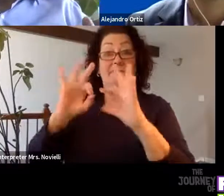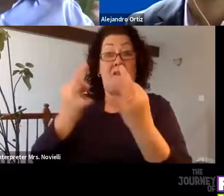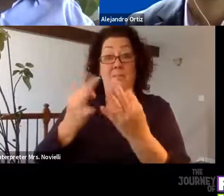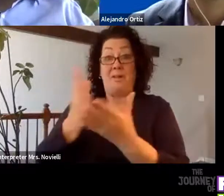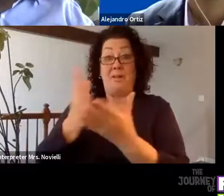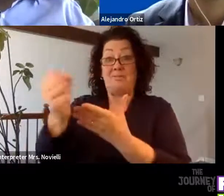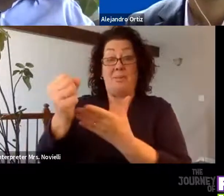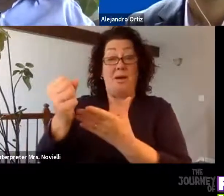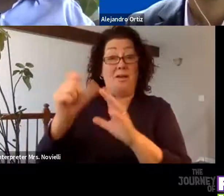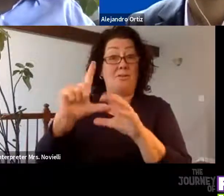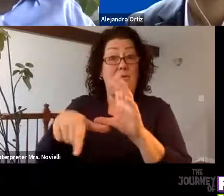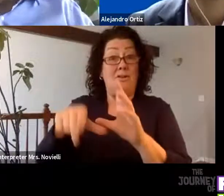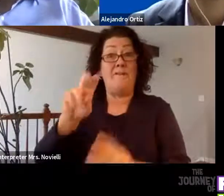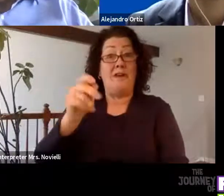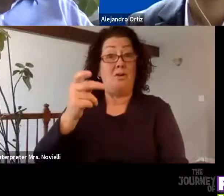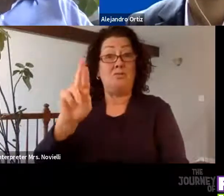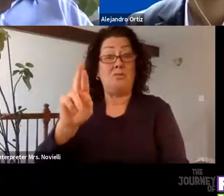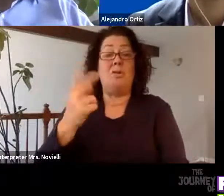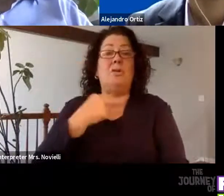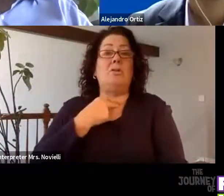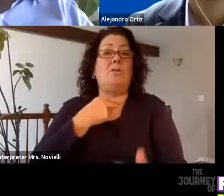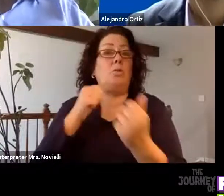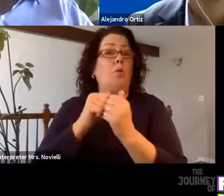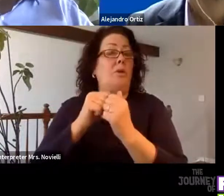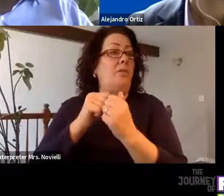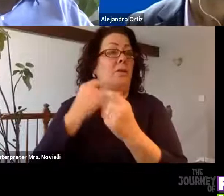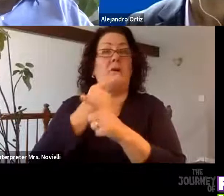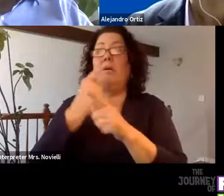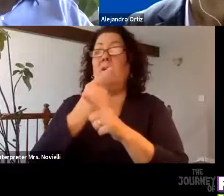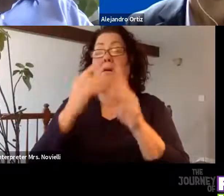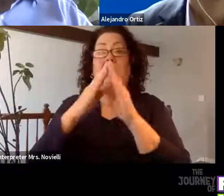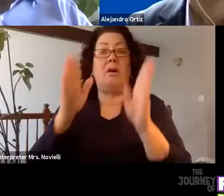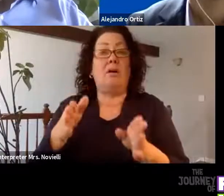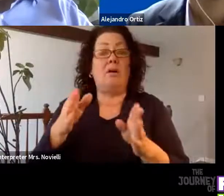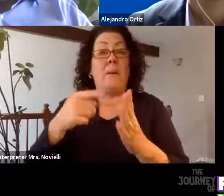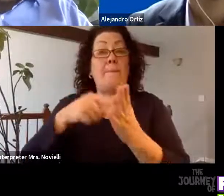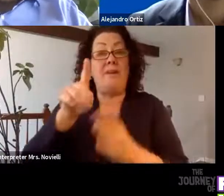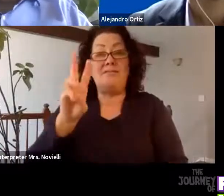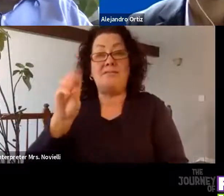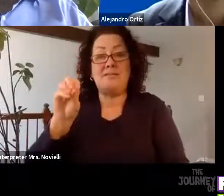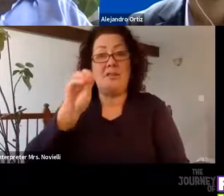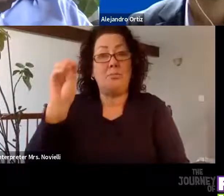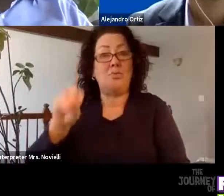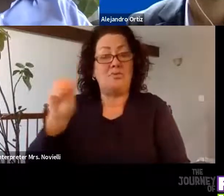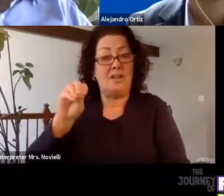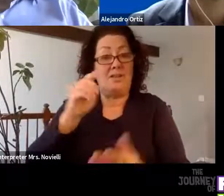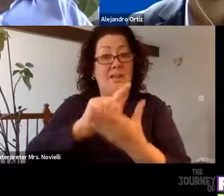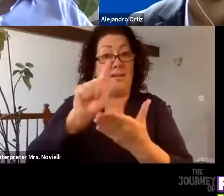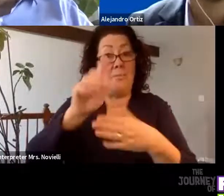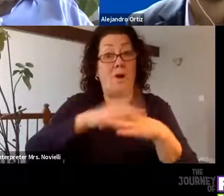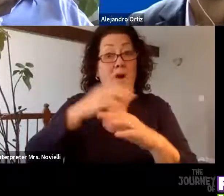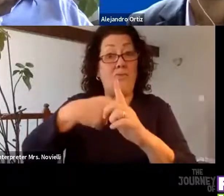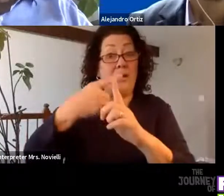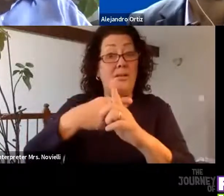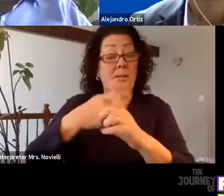is at the complete whims of the market and pays on average 60% of their income on rent. And now that family has less money